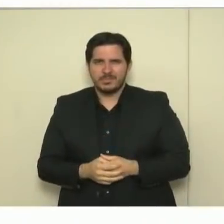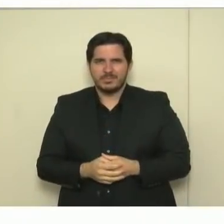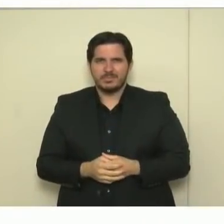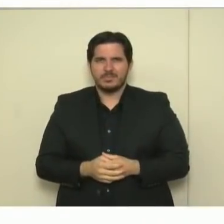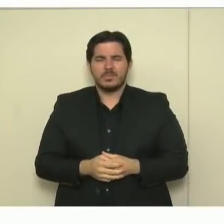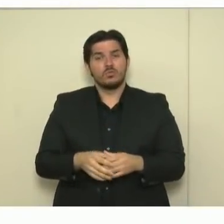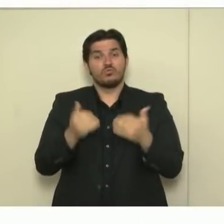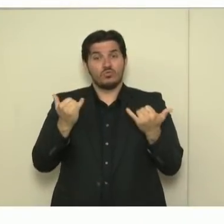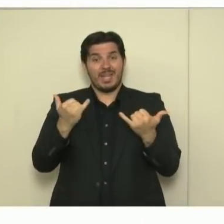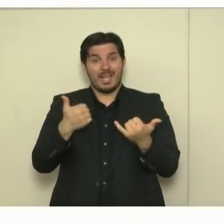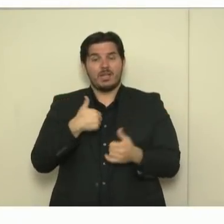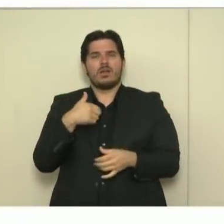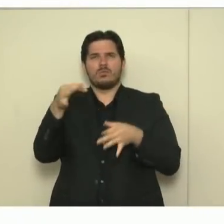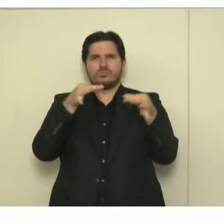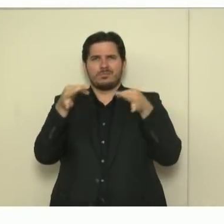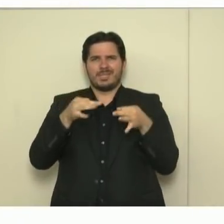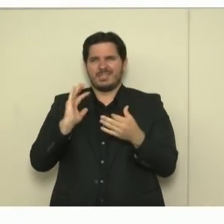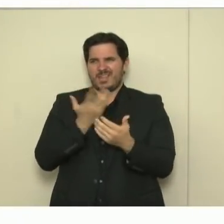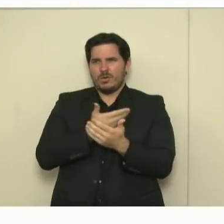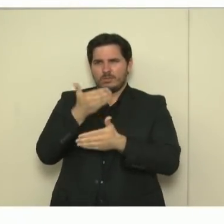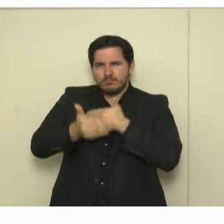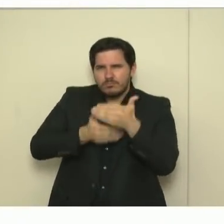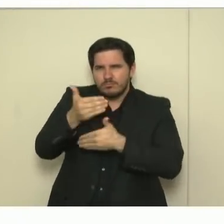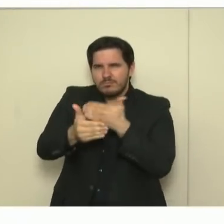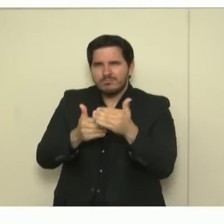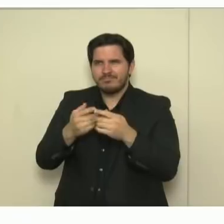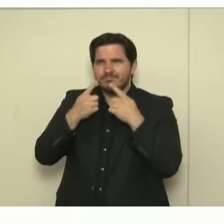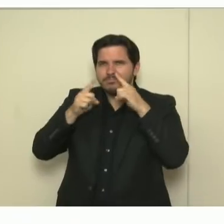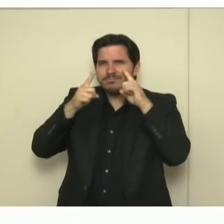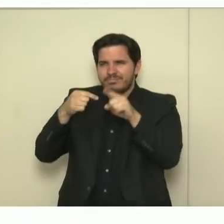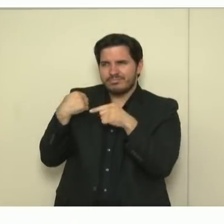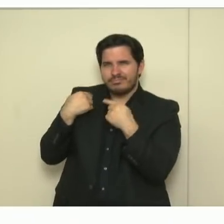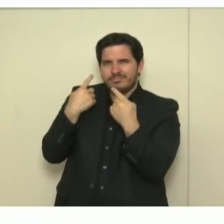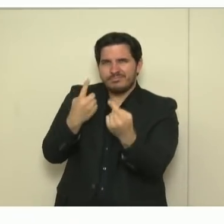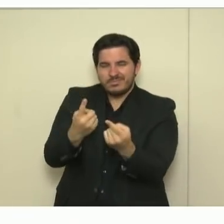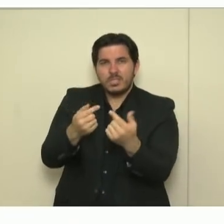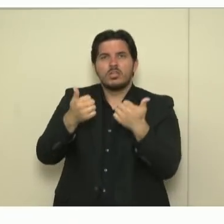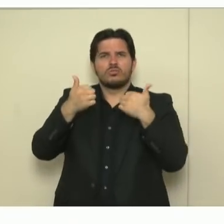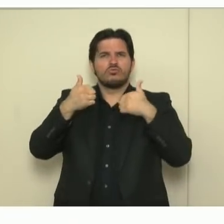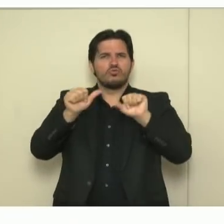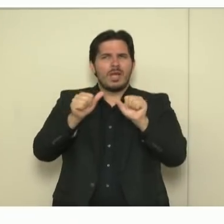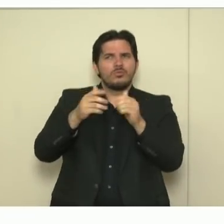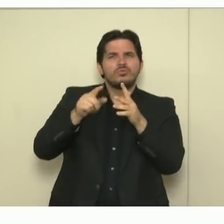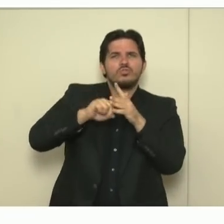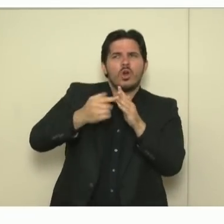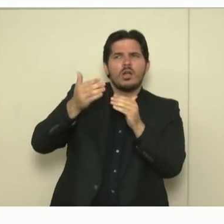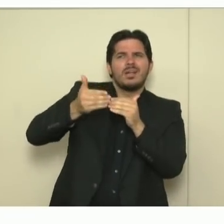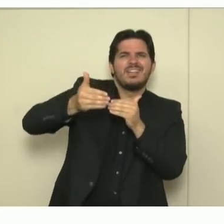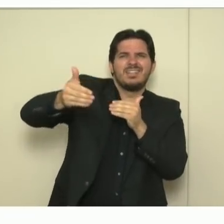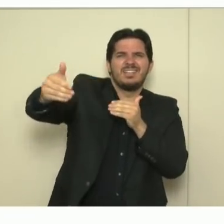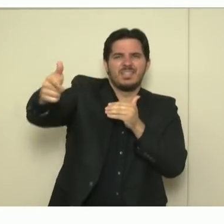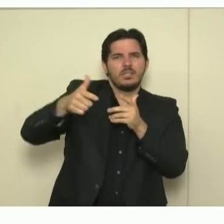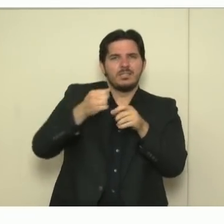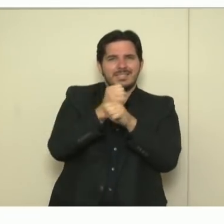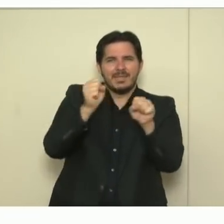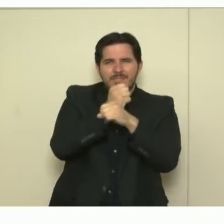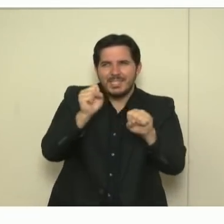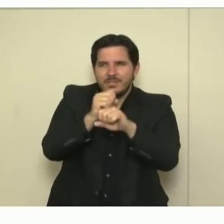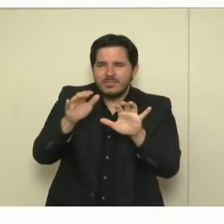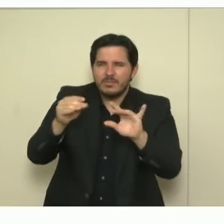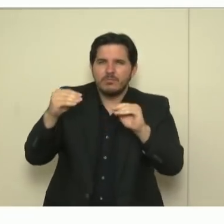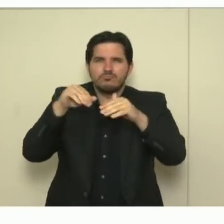the progress that we've made in terms of preparing for a safe school reentry and some of the criteria and